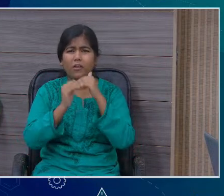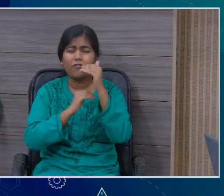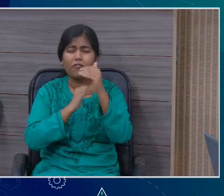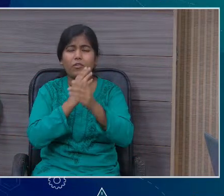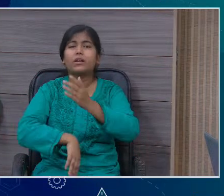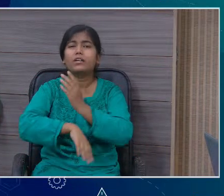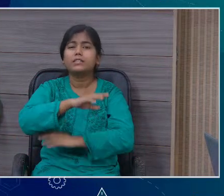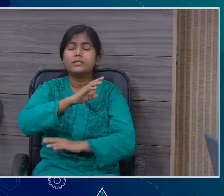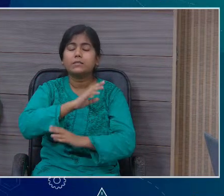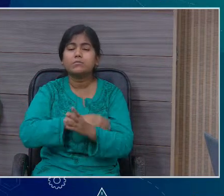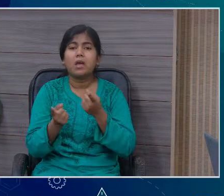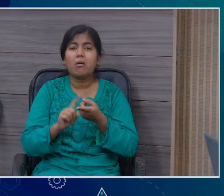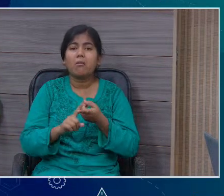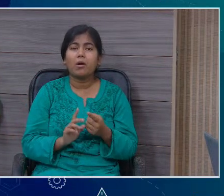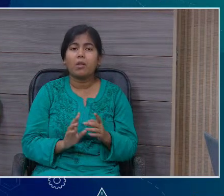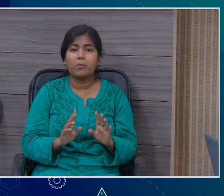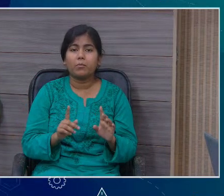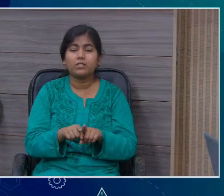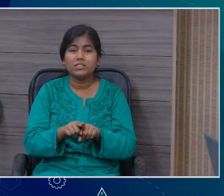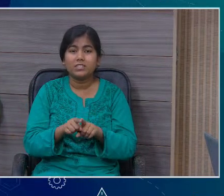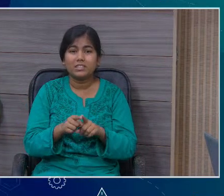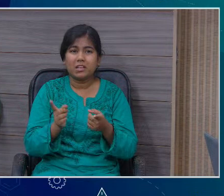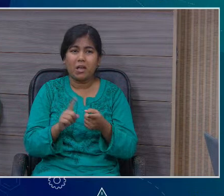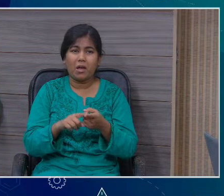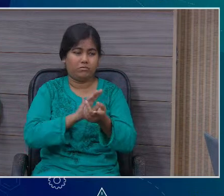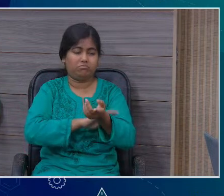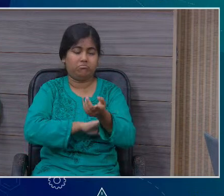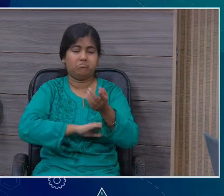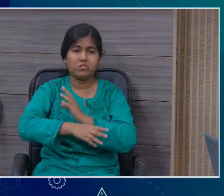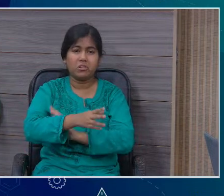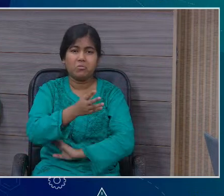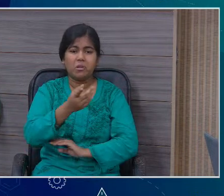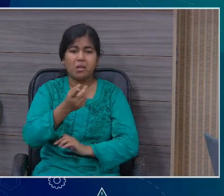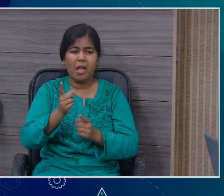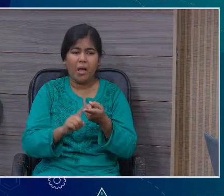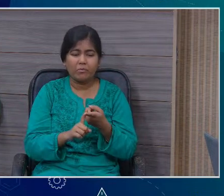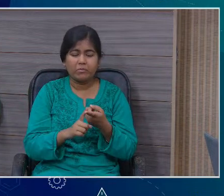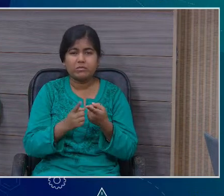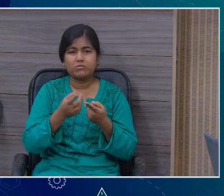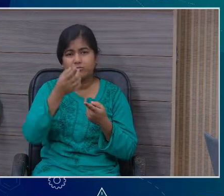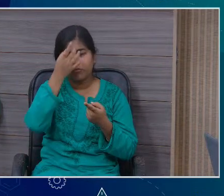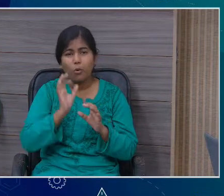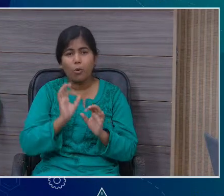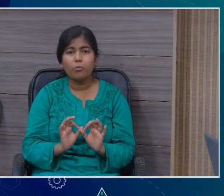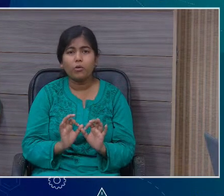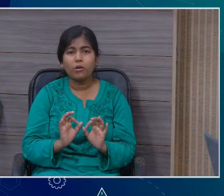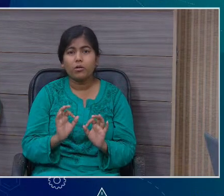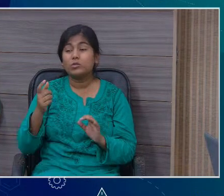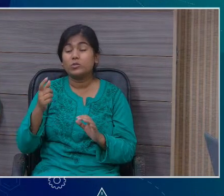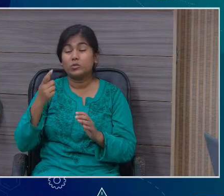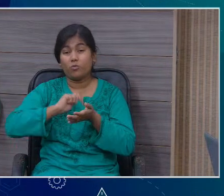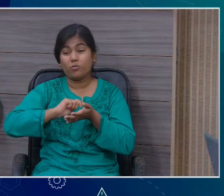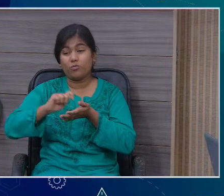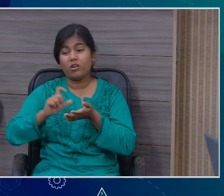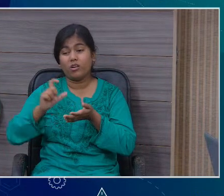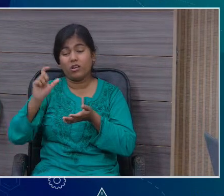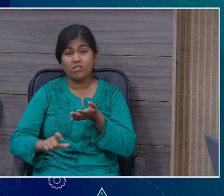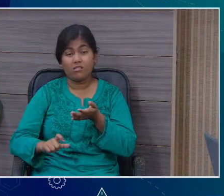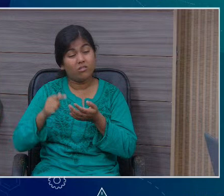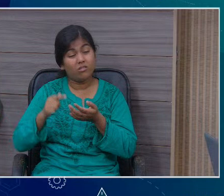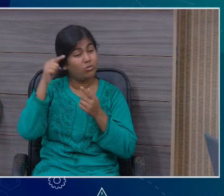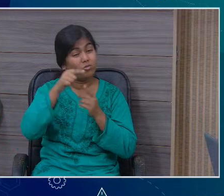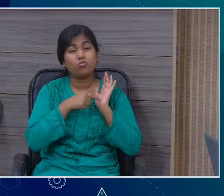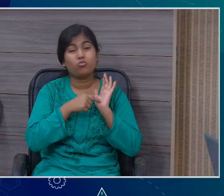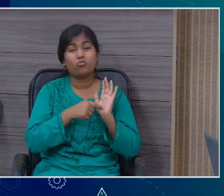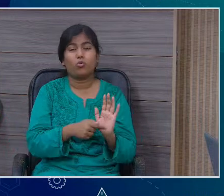they are not able to, their limbs are sometimes dysfunctional. So that is what the writer is trying to point out, that we need to